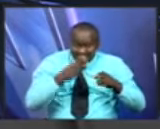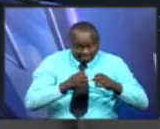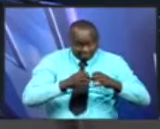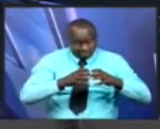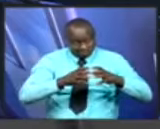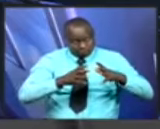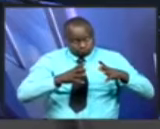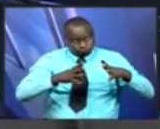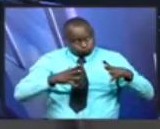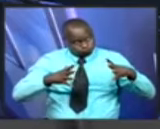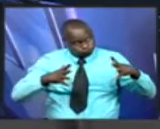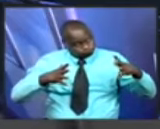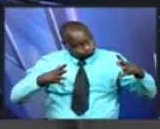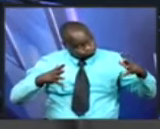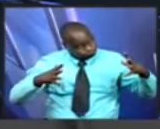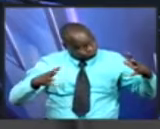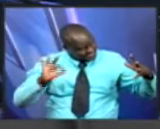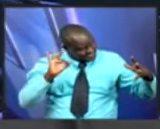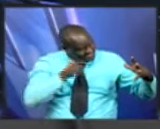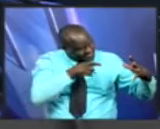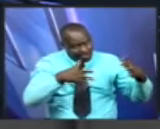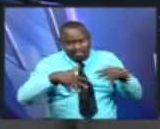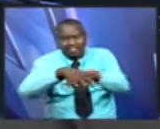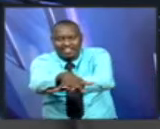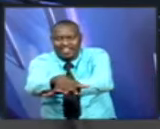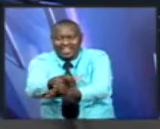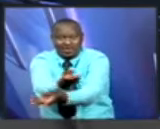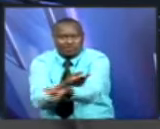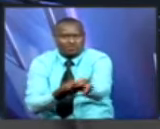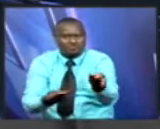we have expanded it and integrated it with the economy.